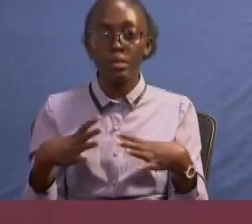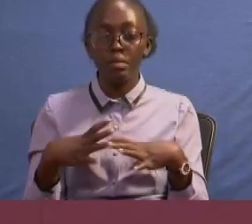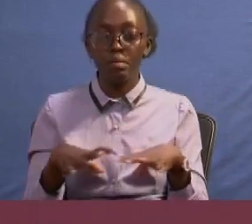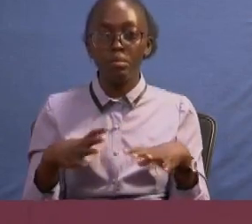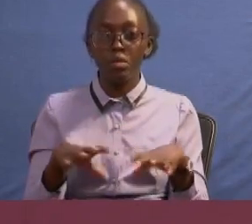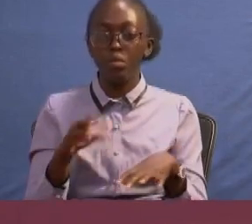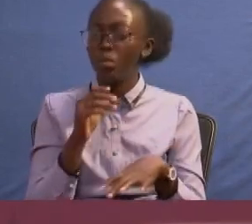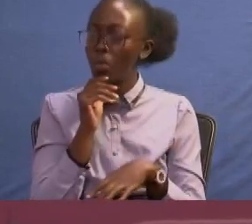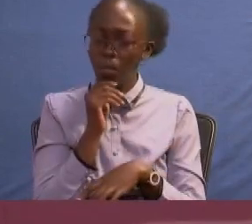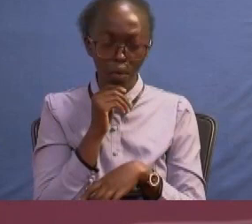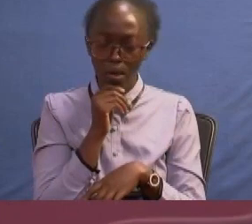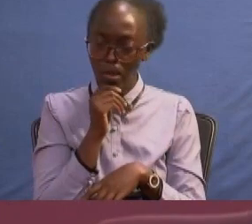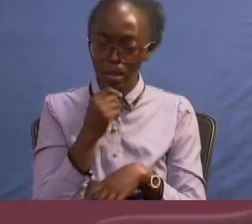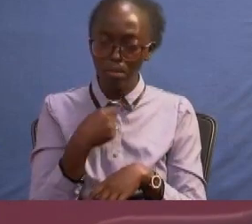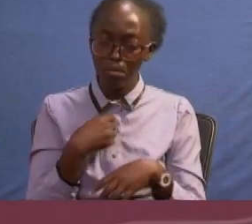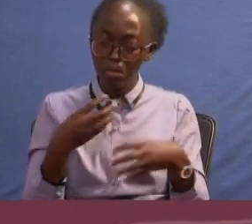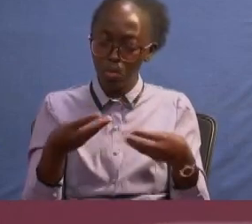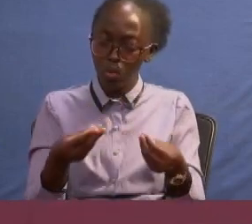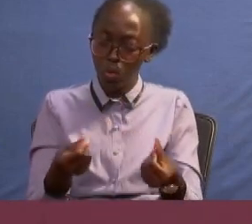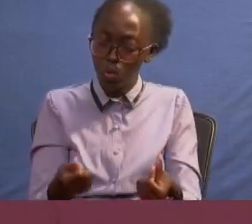wondering how you are going to overcome.